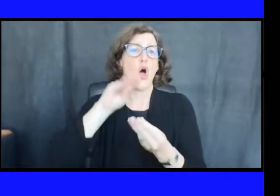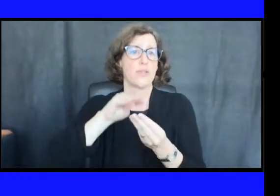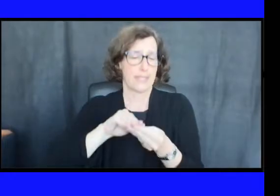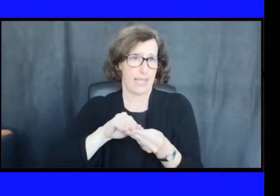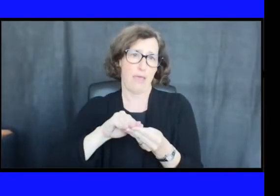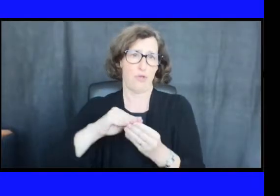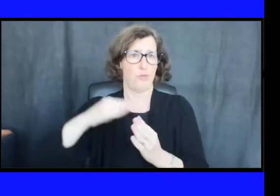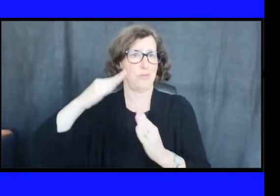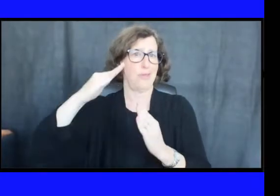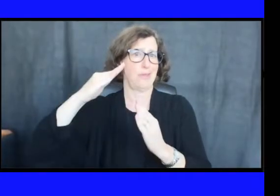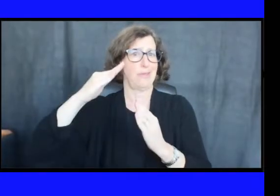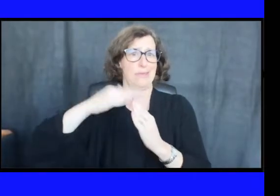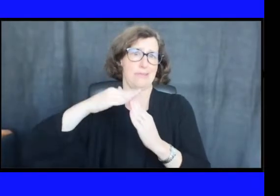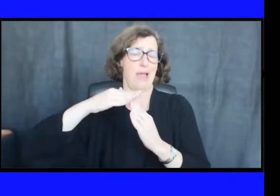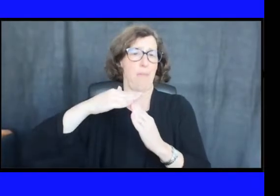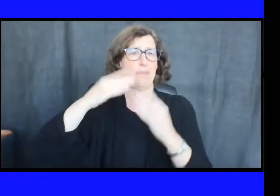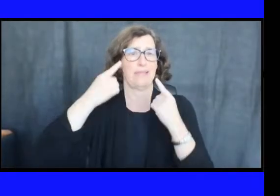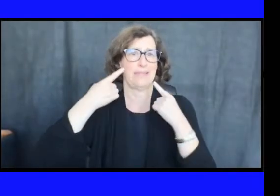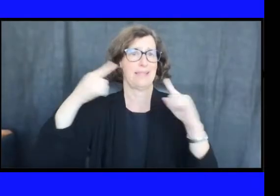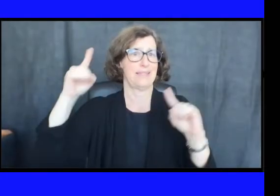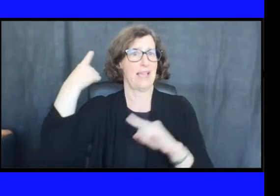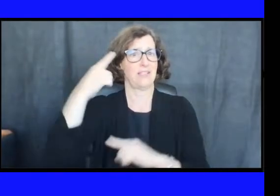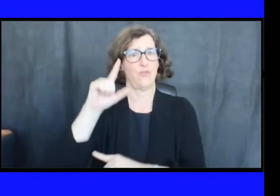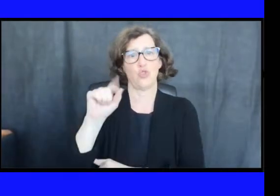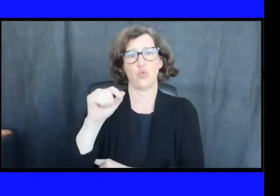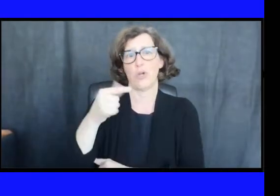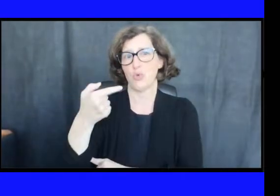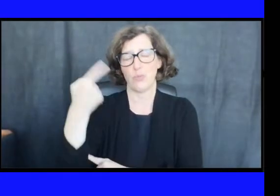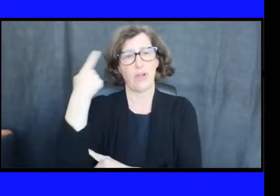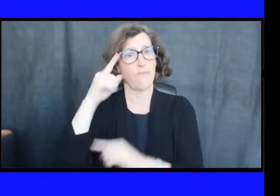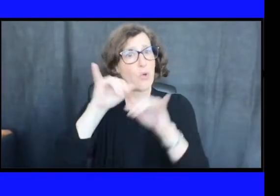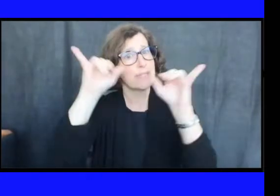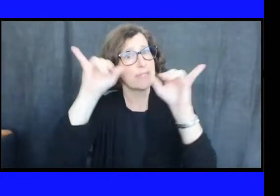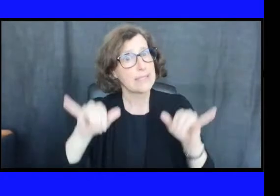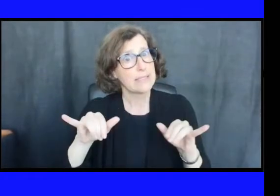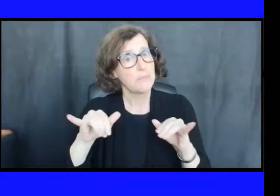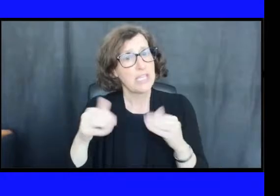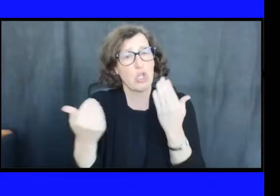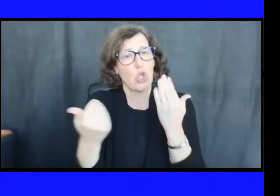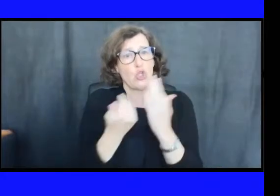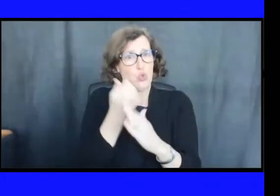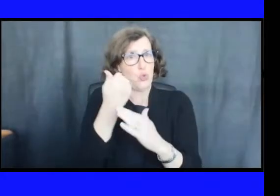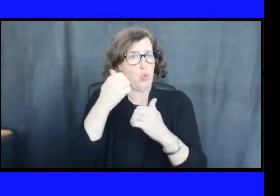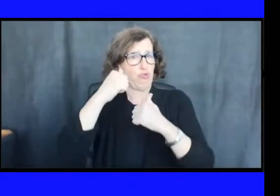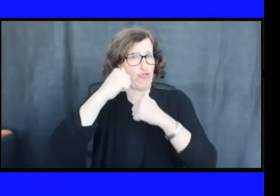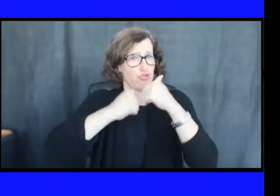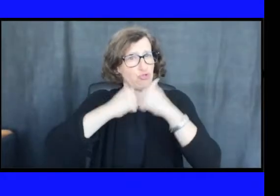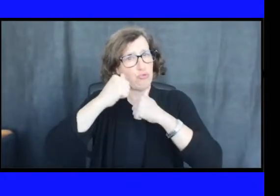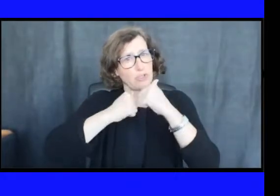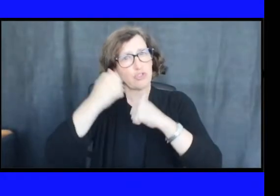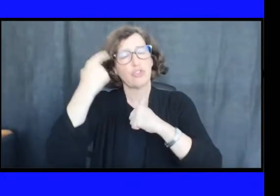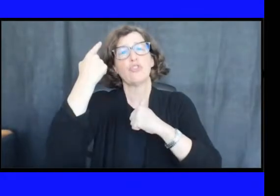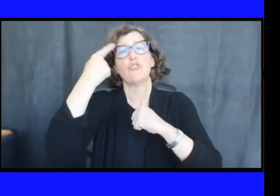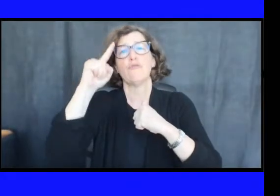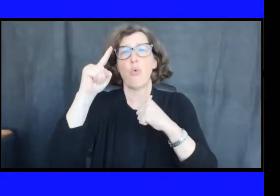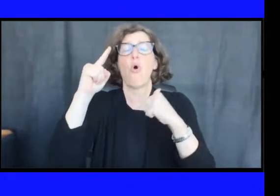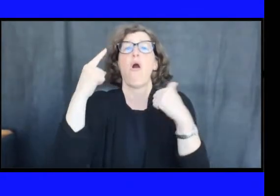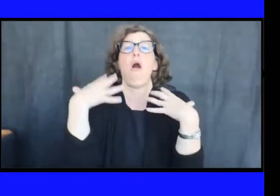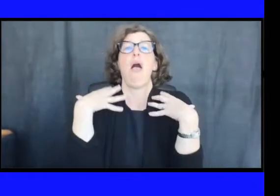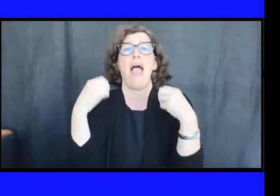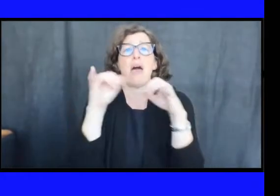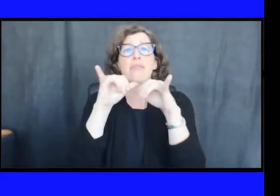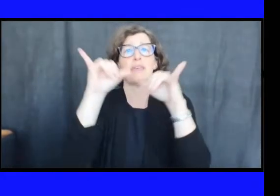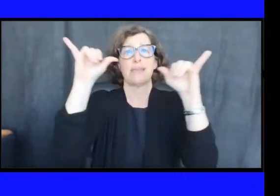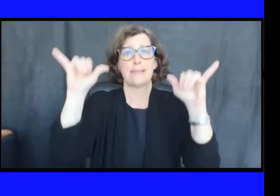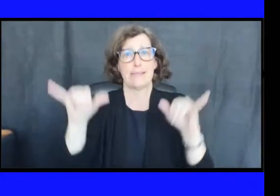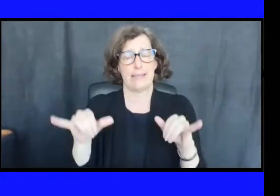race, ethnicity, and language values in chronic disease dashboards, and measuring the percentage of MWBE contracting